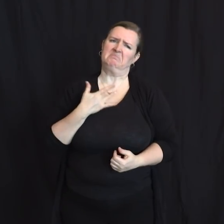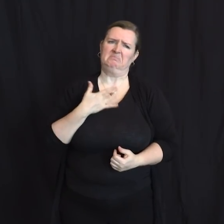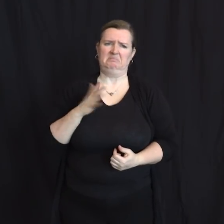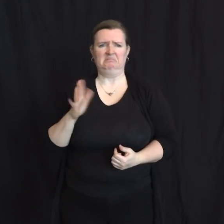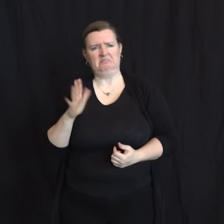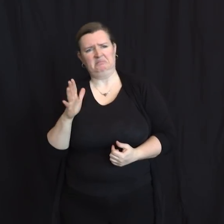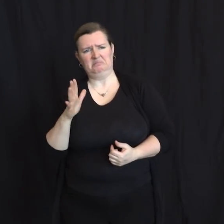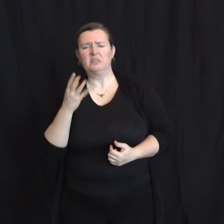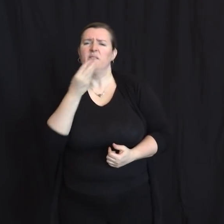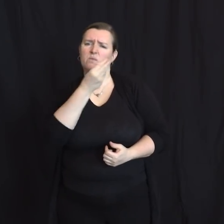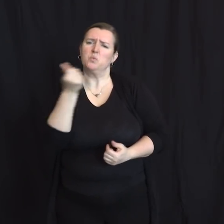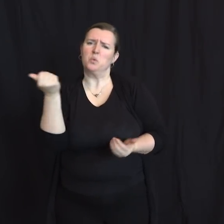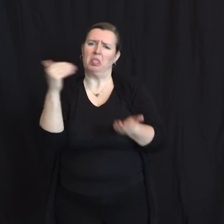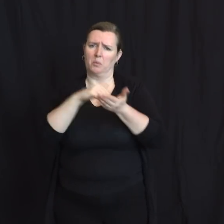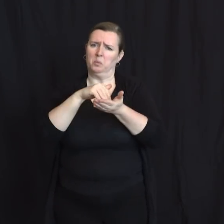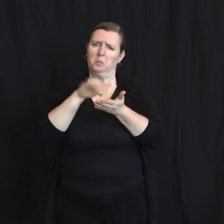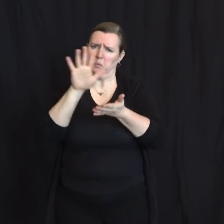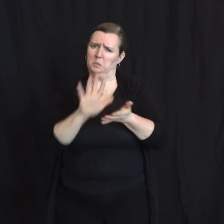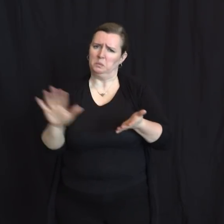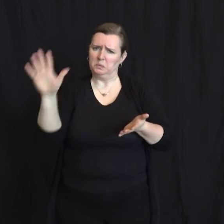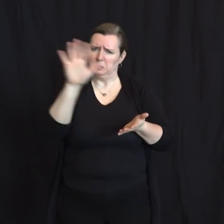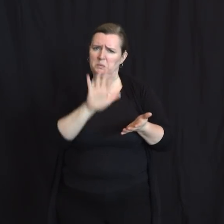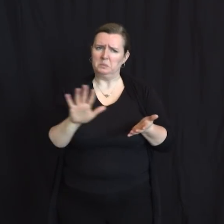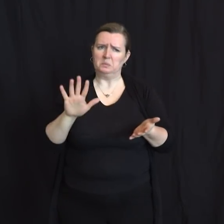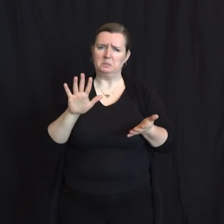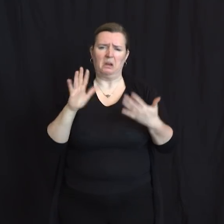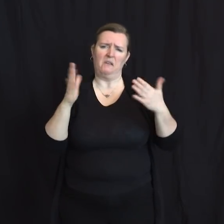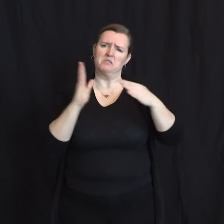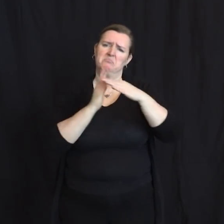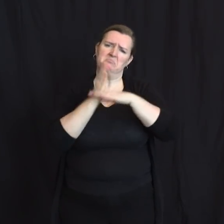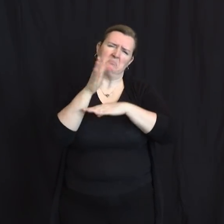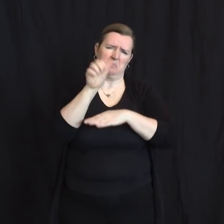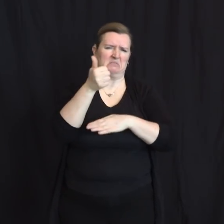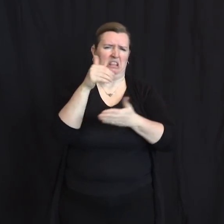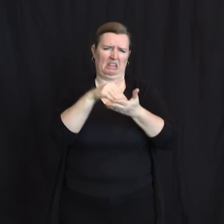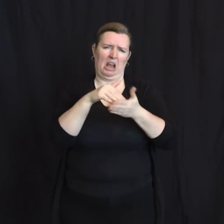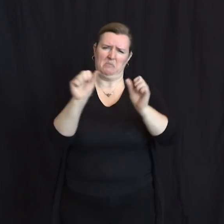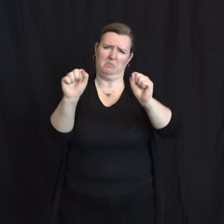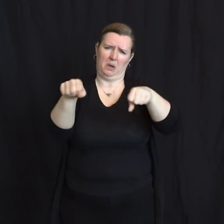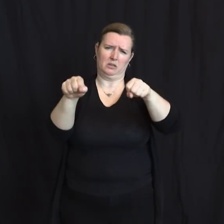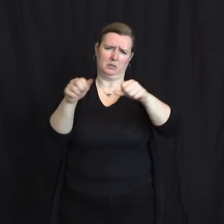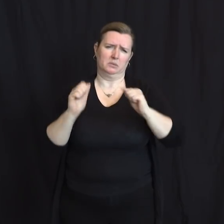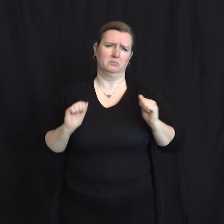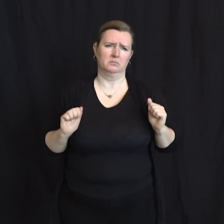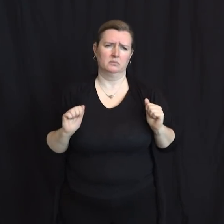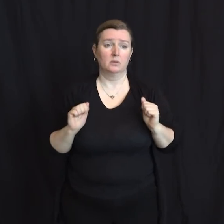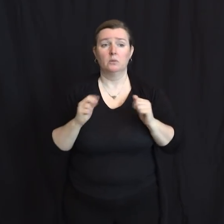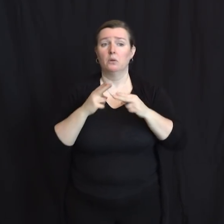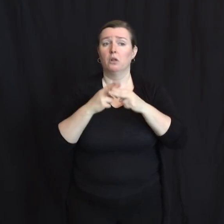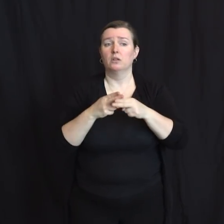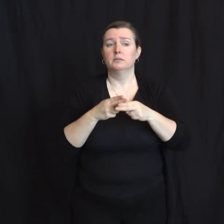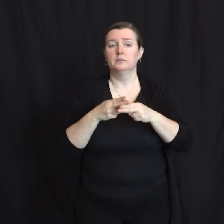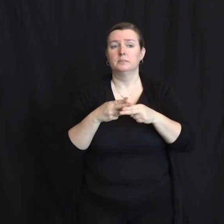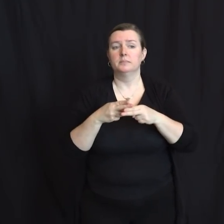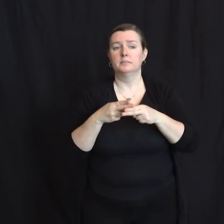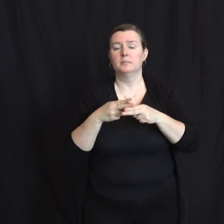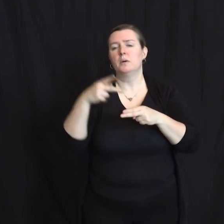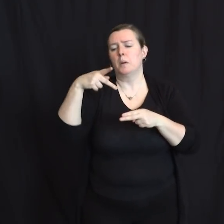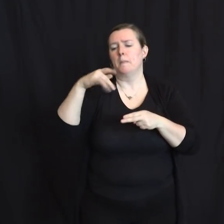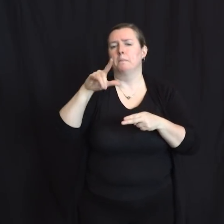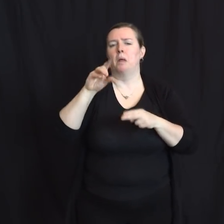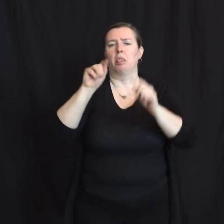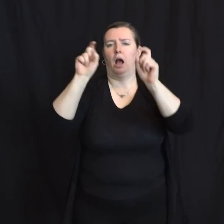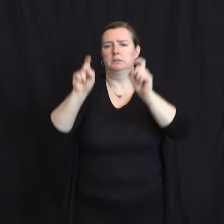wouldn't surprise me if it has exceeded 10,000. Again, we just began the pilot with it last week, and it's very rapidly being geared